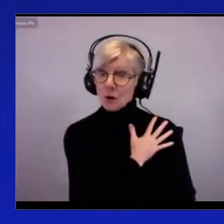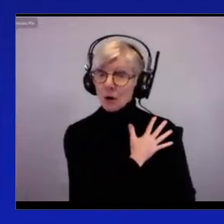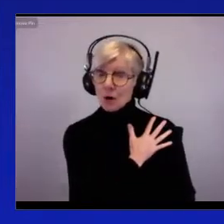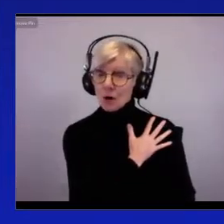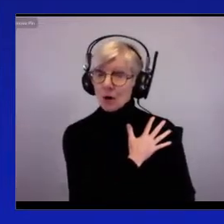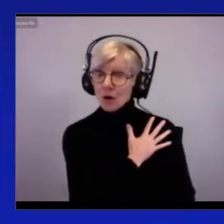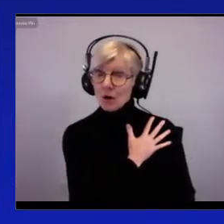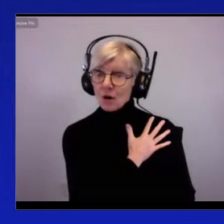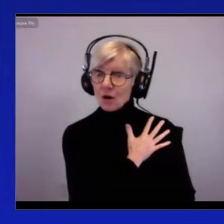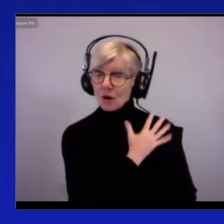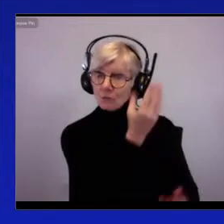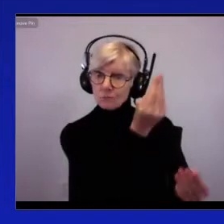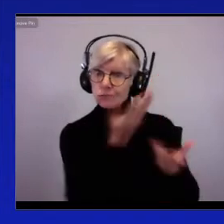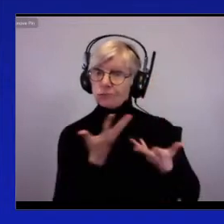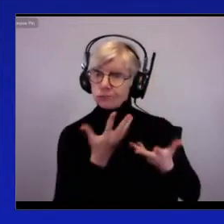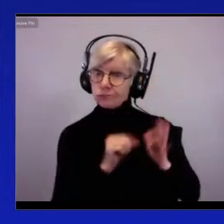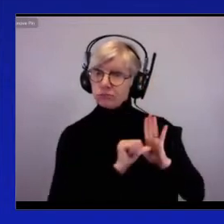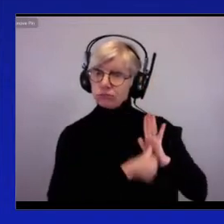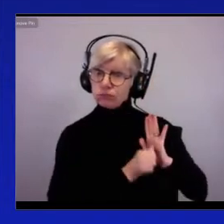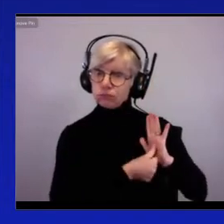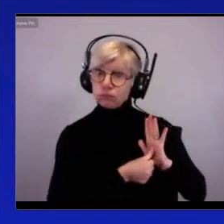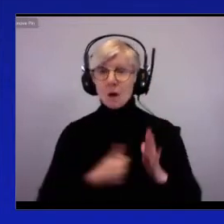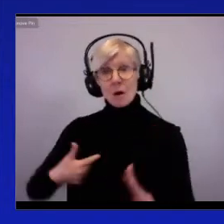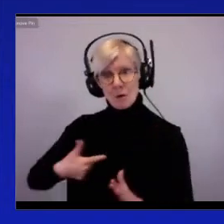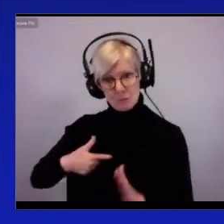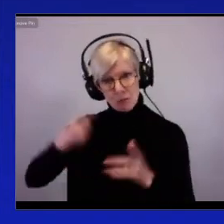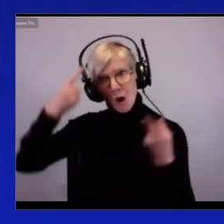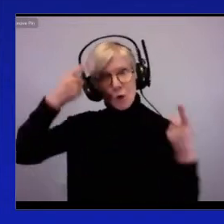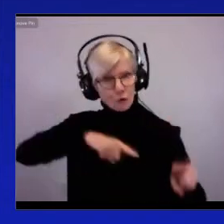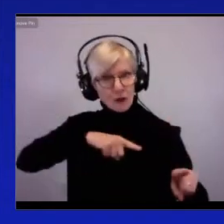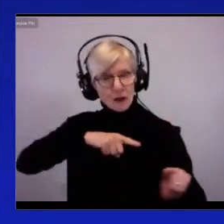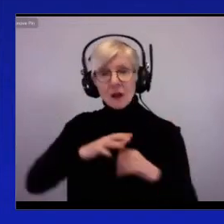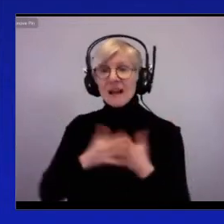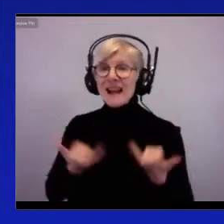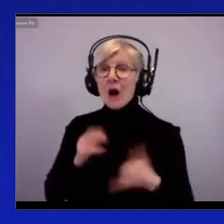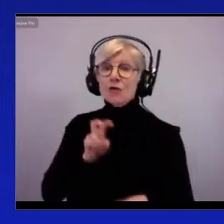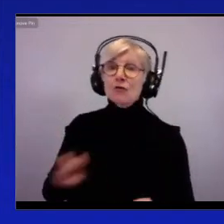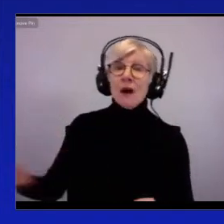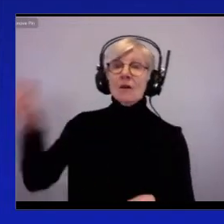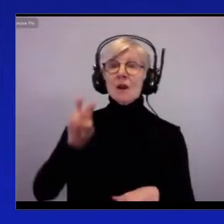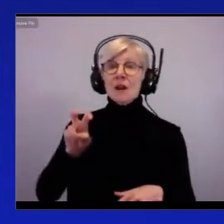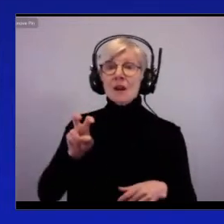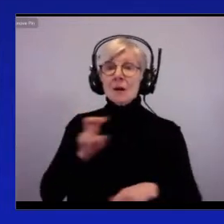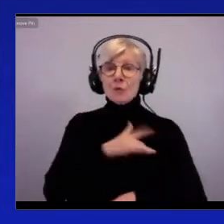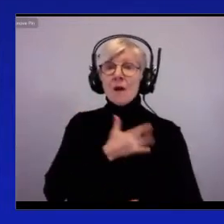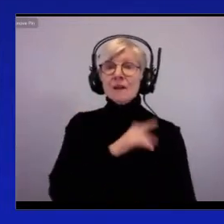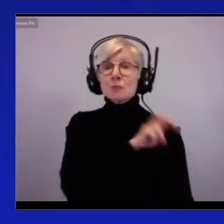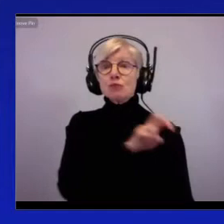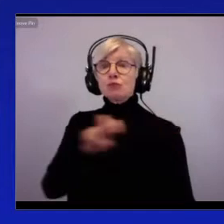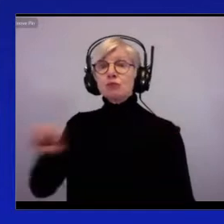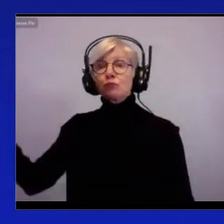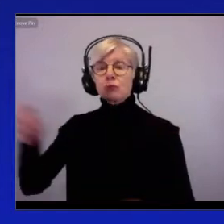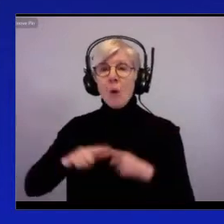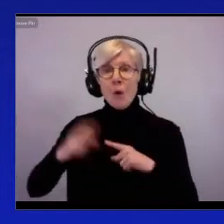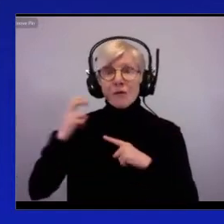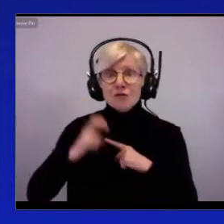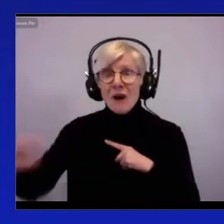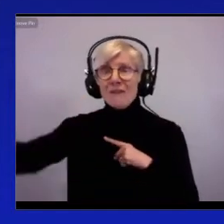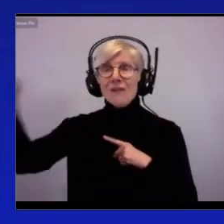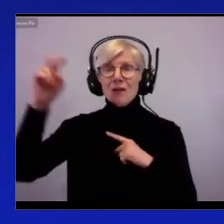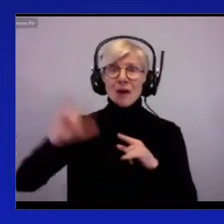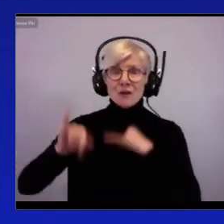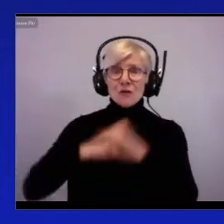time to travel, either internationally or even across the country. Traveling to Florida for March break is not essential